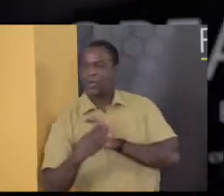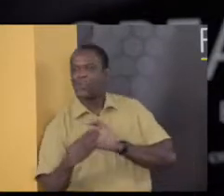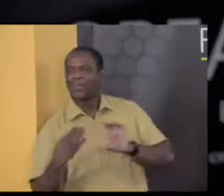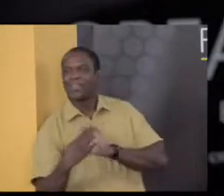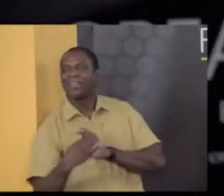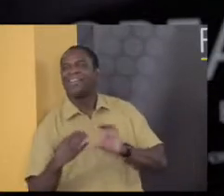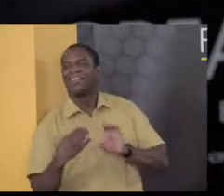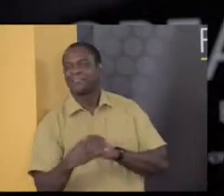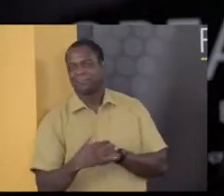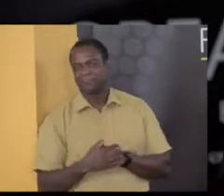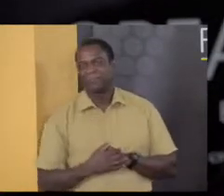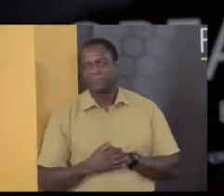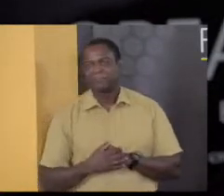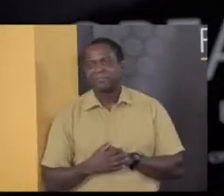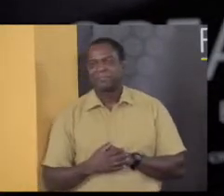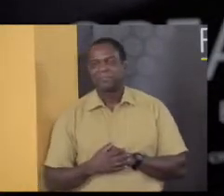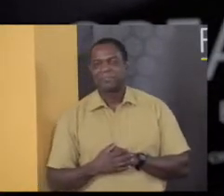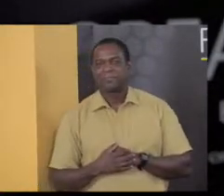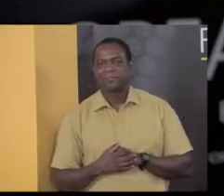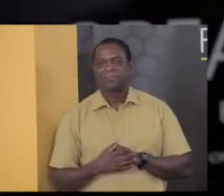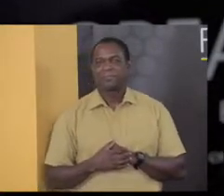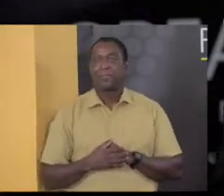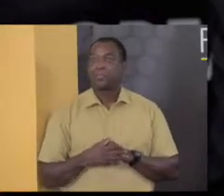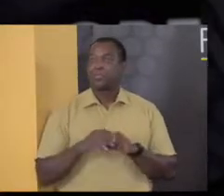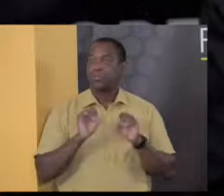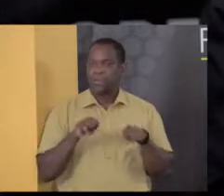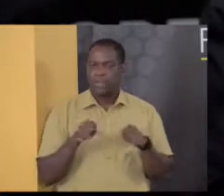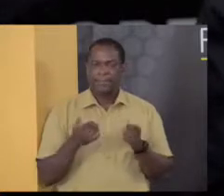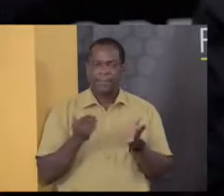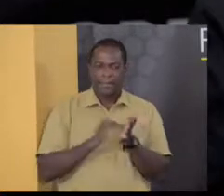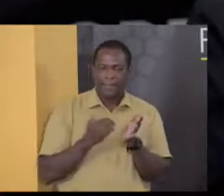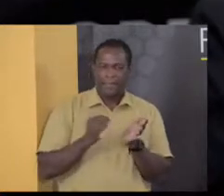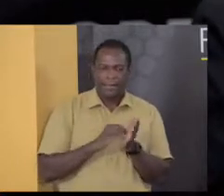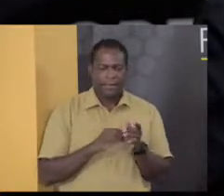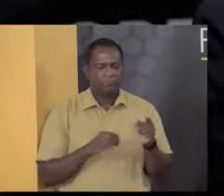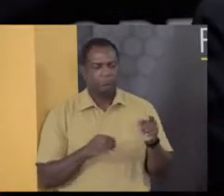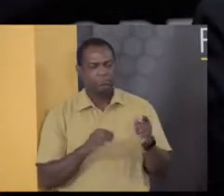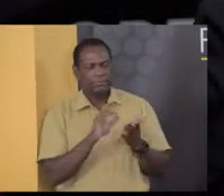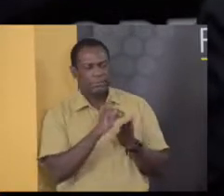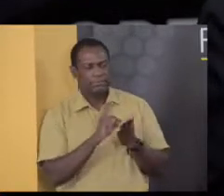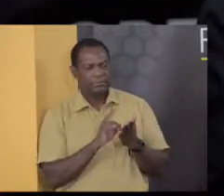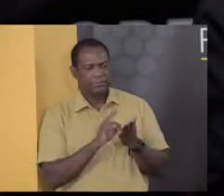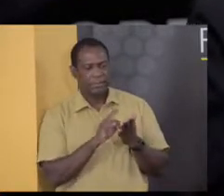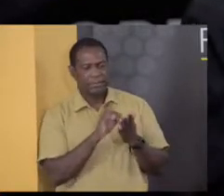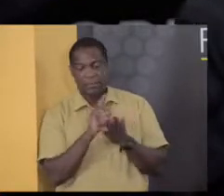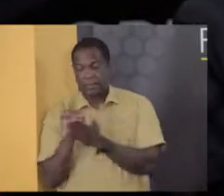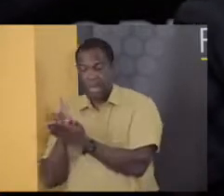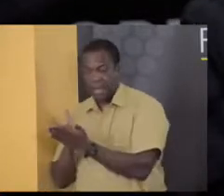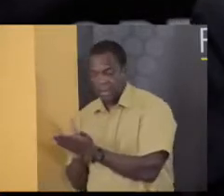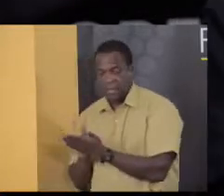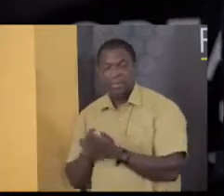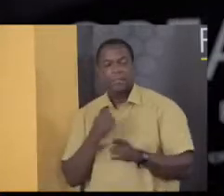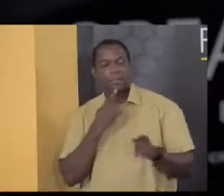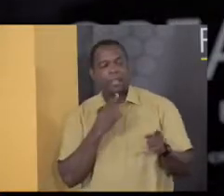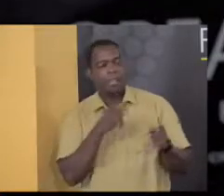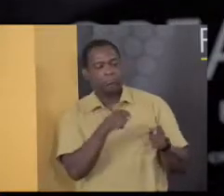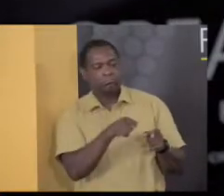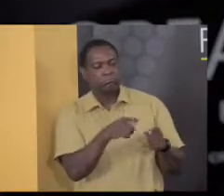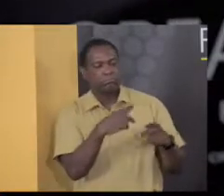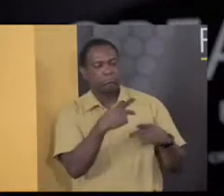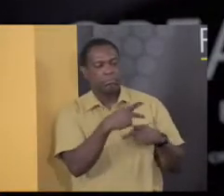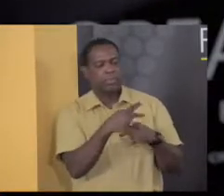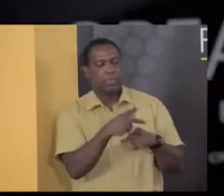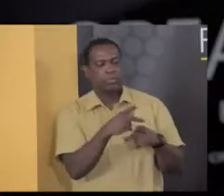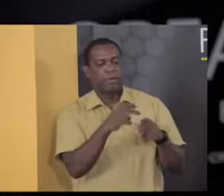translating all your ideas into your technical package to get exactly what the outcome is. It also have,